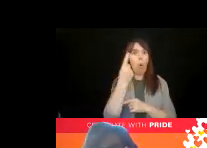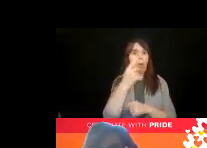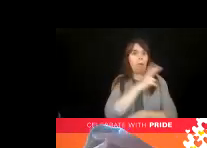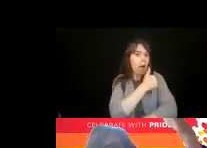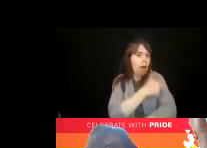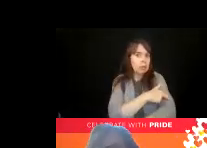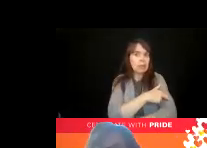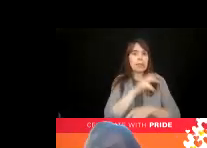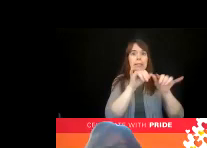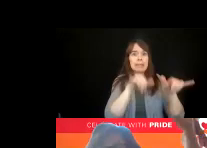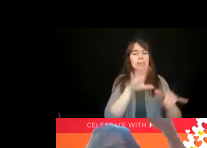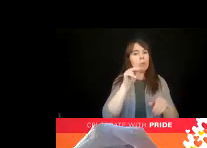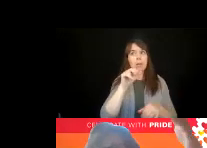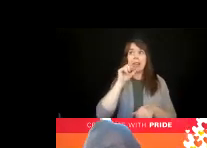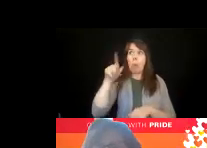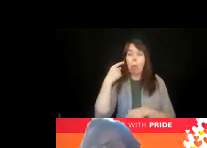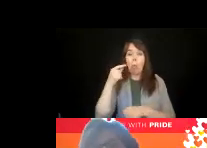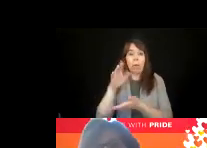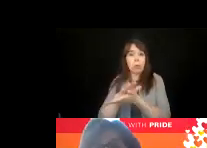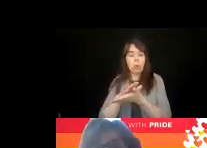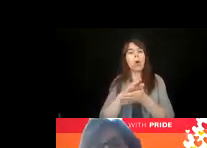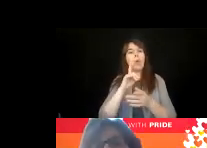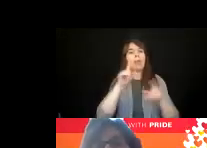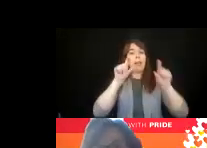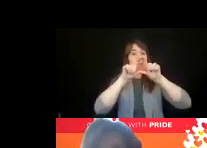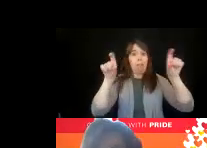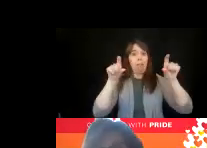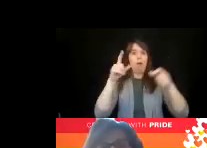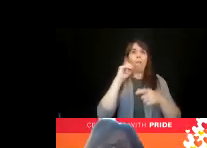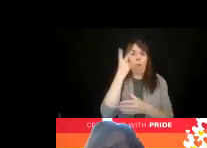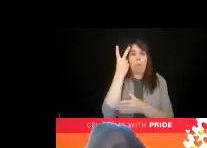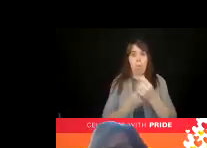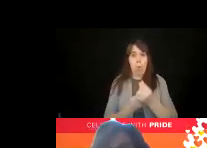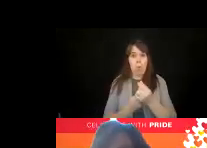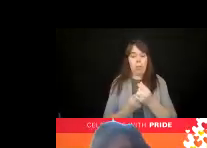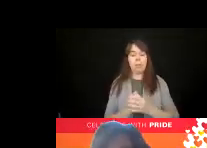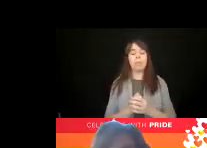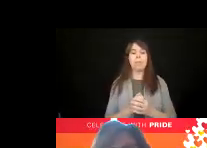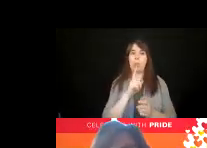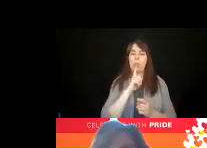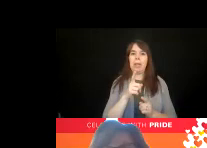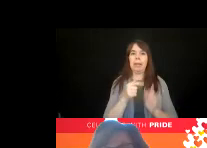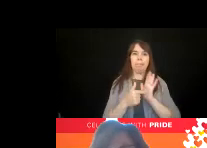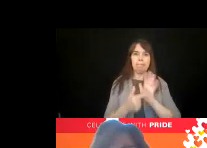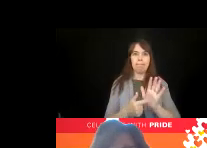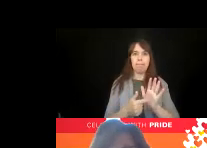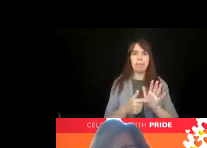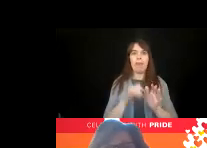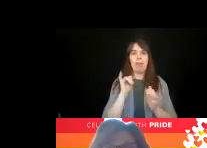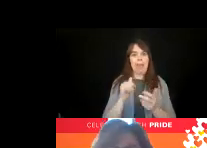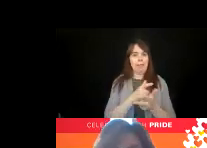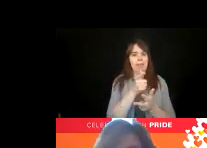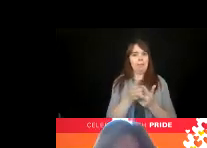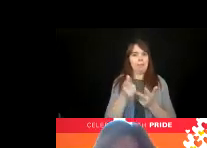or the medical school. It is the organization that encompasses both. So it really represents our tripartite